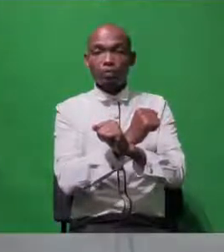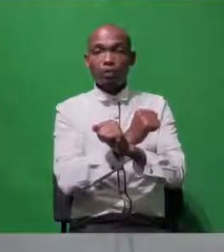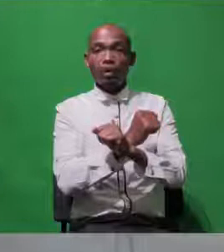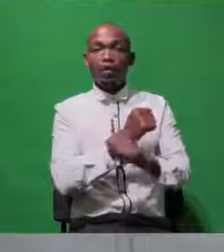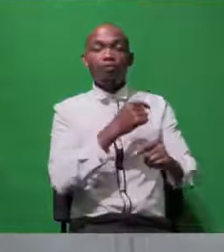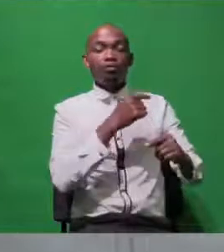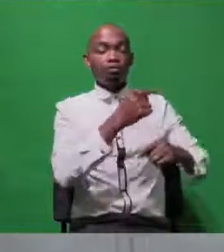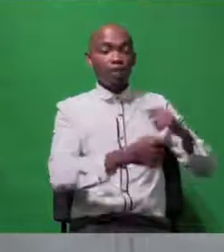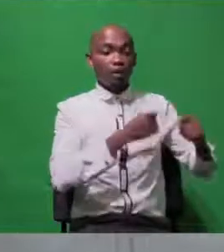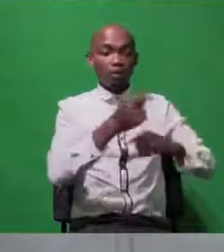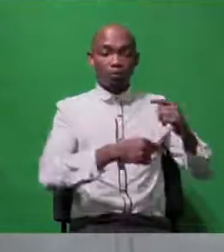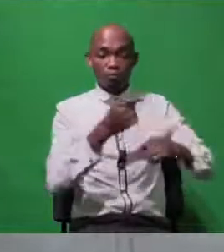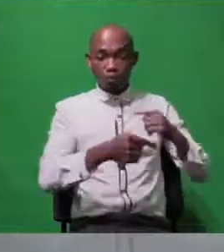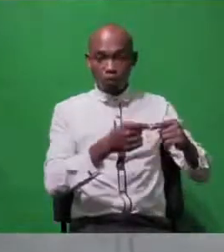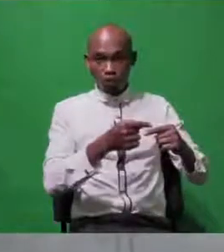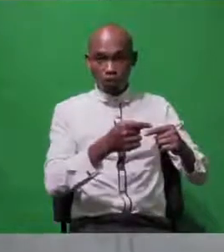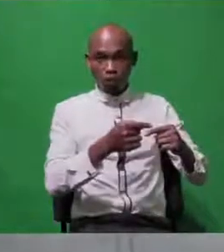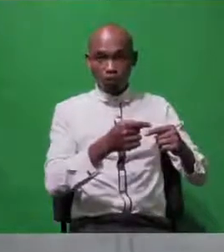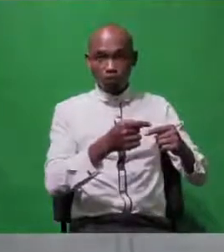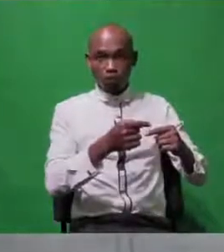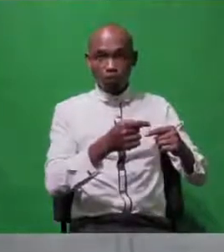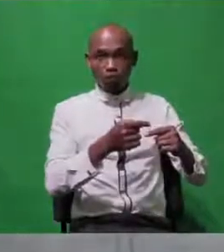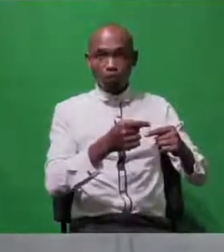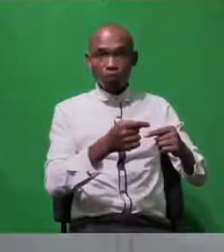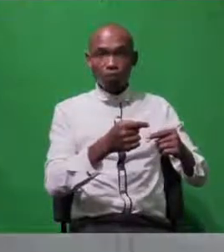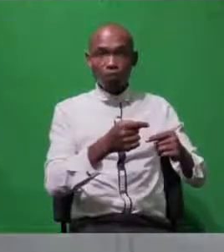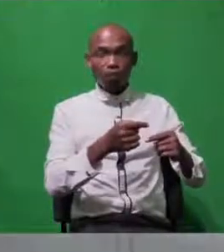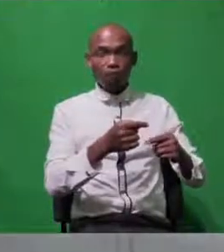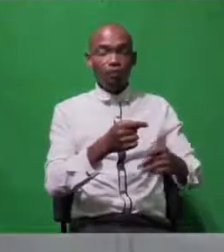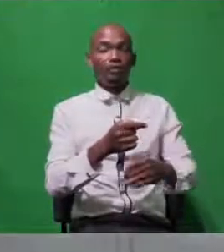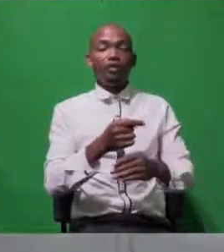servants during